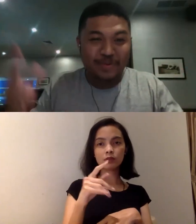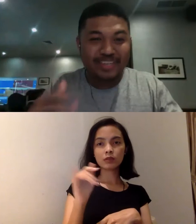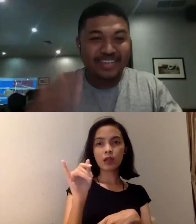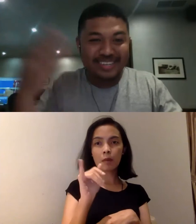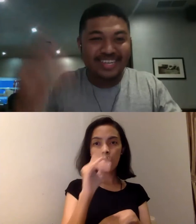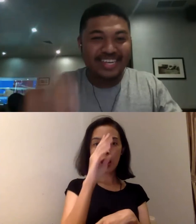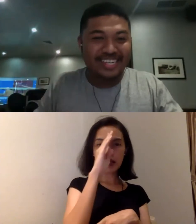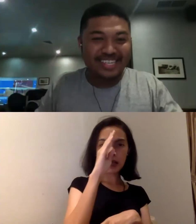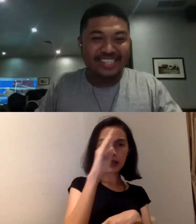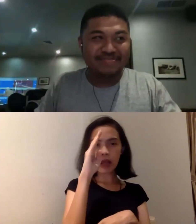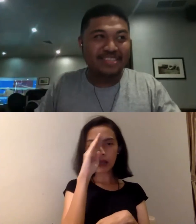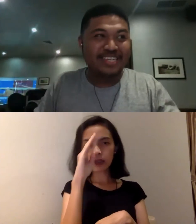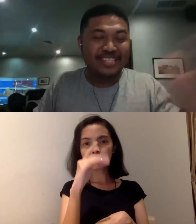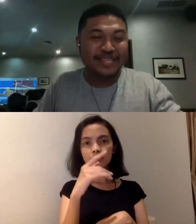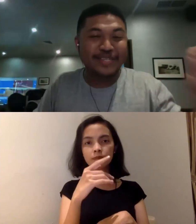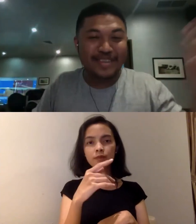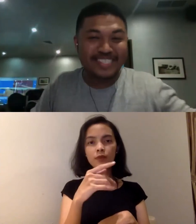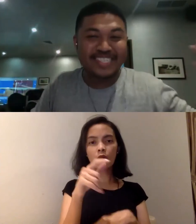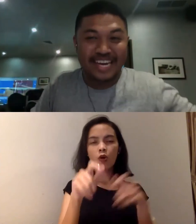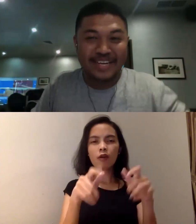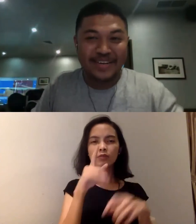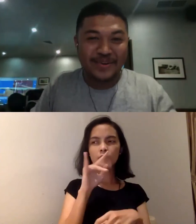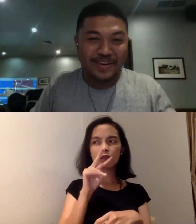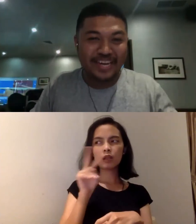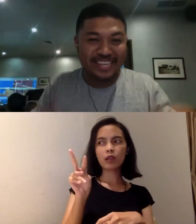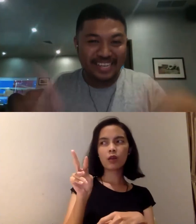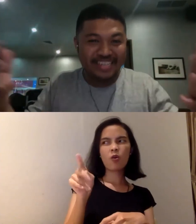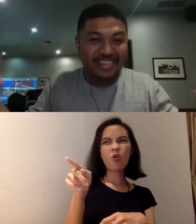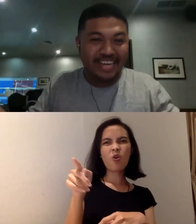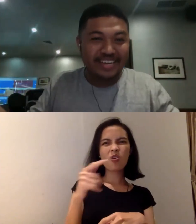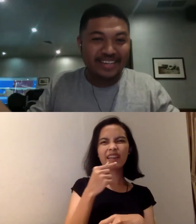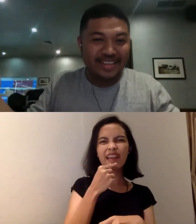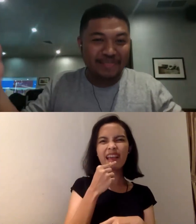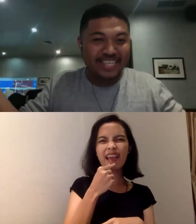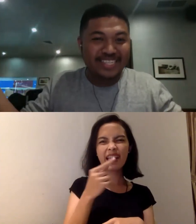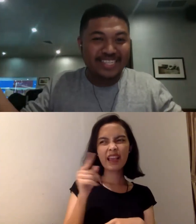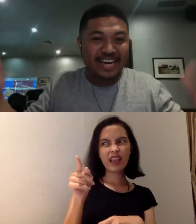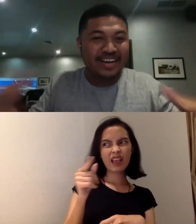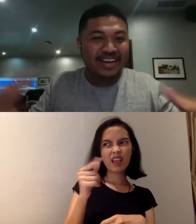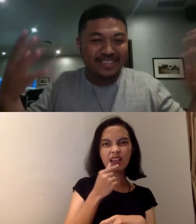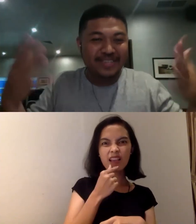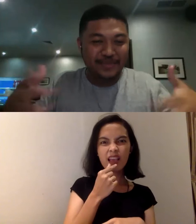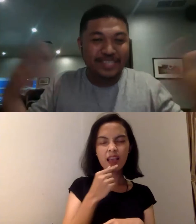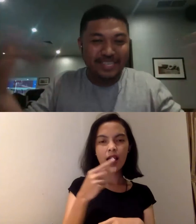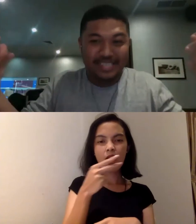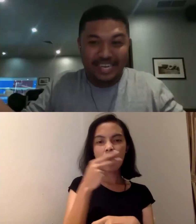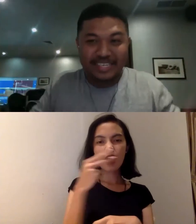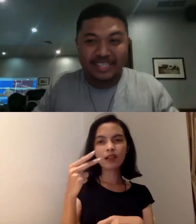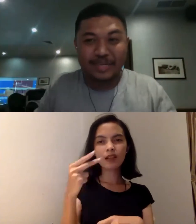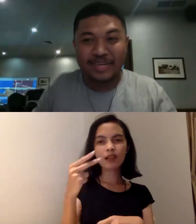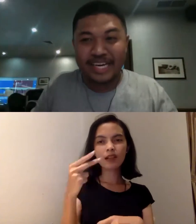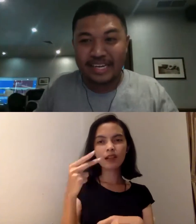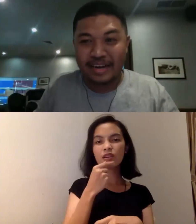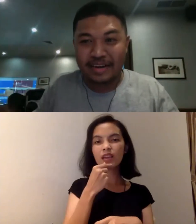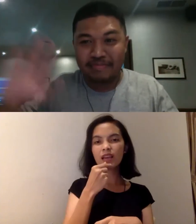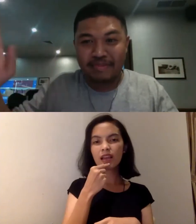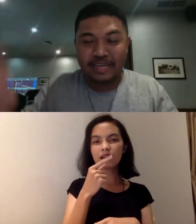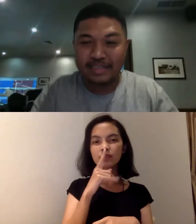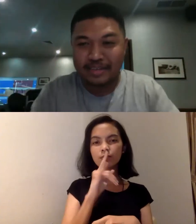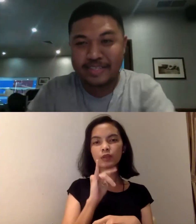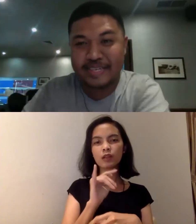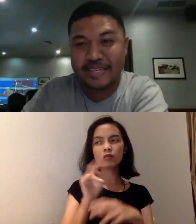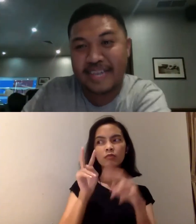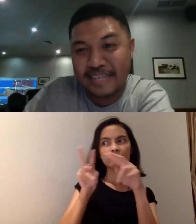people will like consider you as gay, and gay, that means, yeah, you will get discriminated and